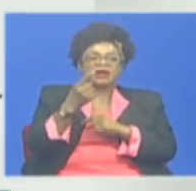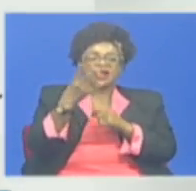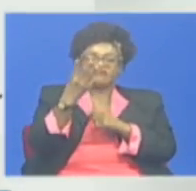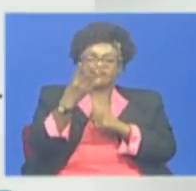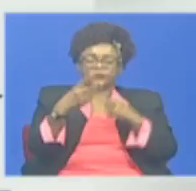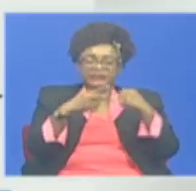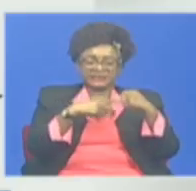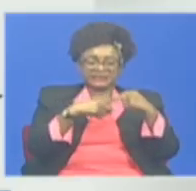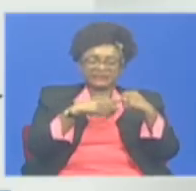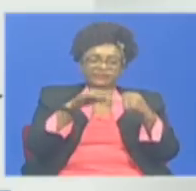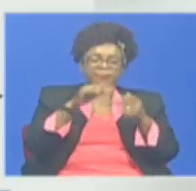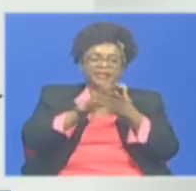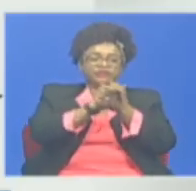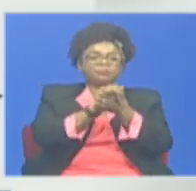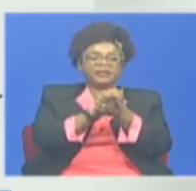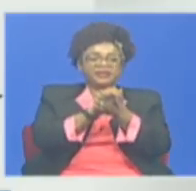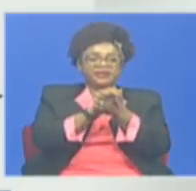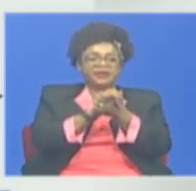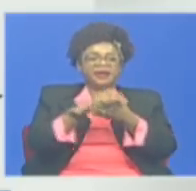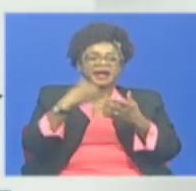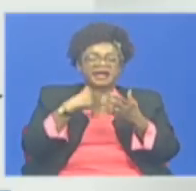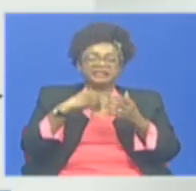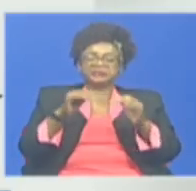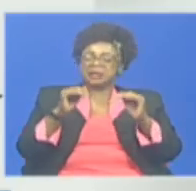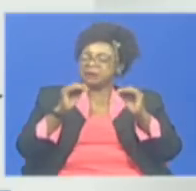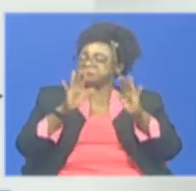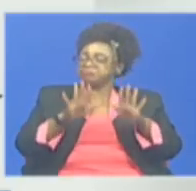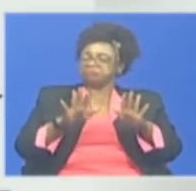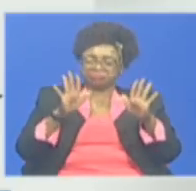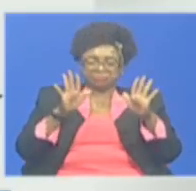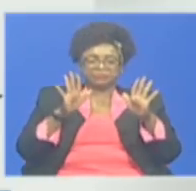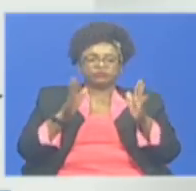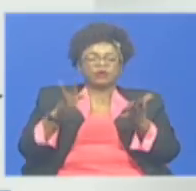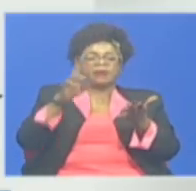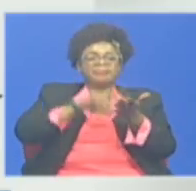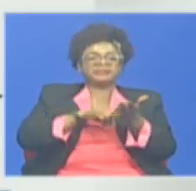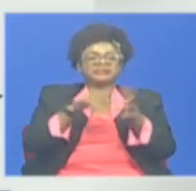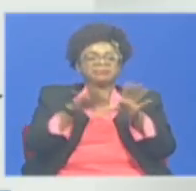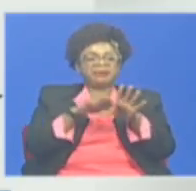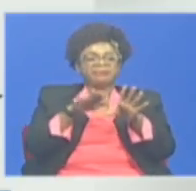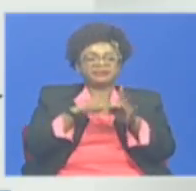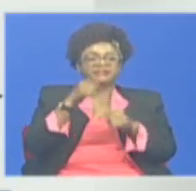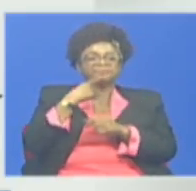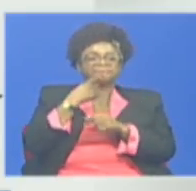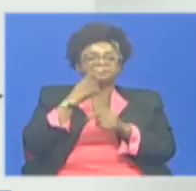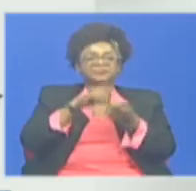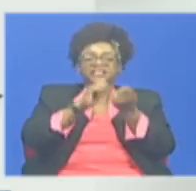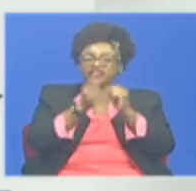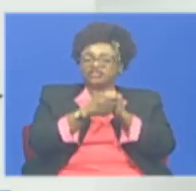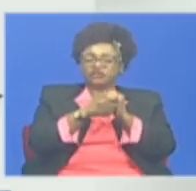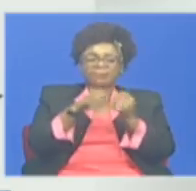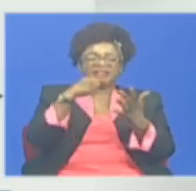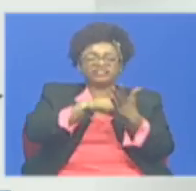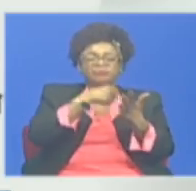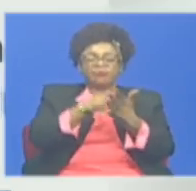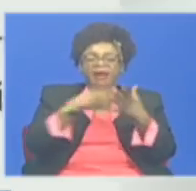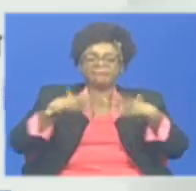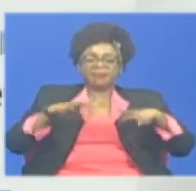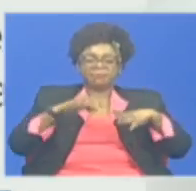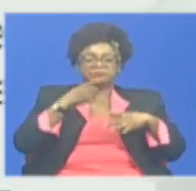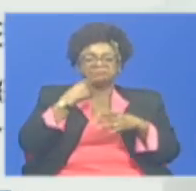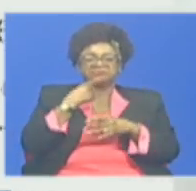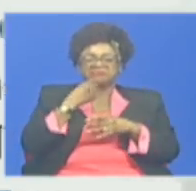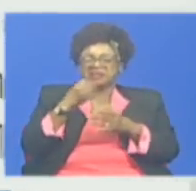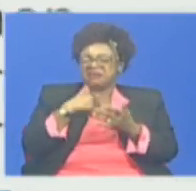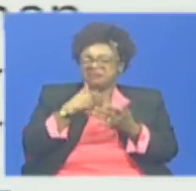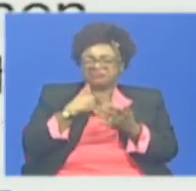from the Jubilee Party had protested the move to replace the members, saying the changes were being championed by people he called heartless